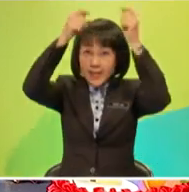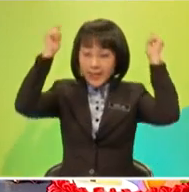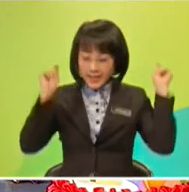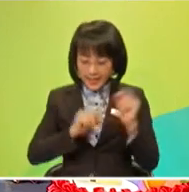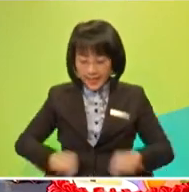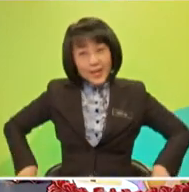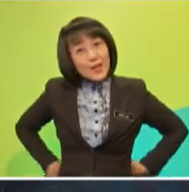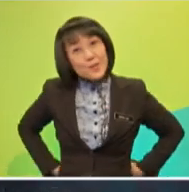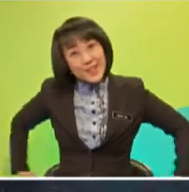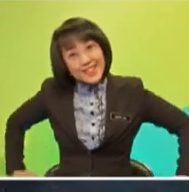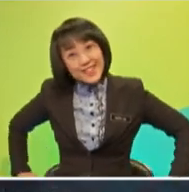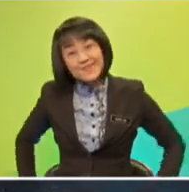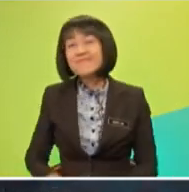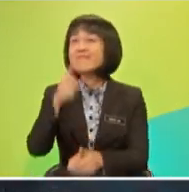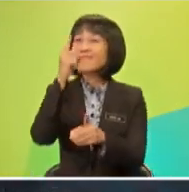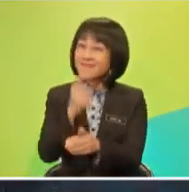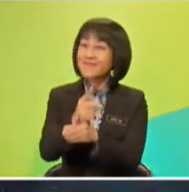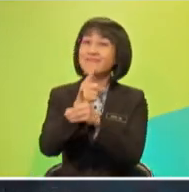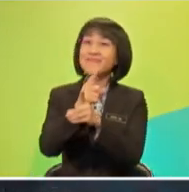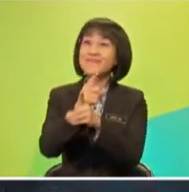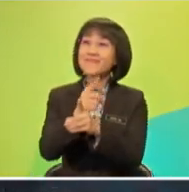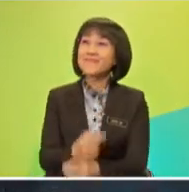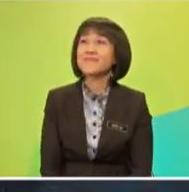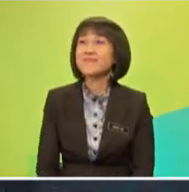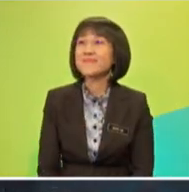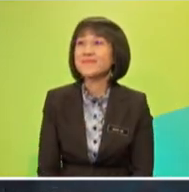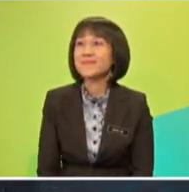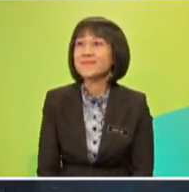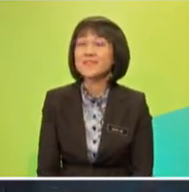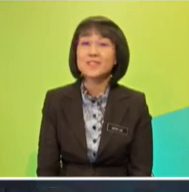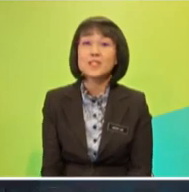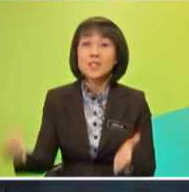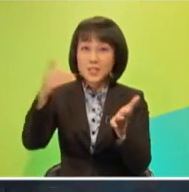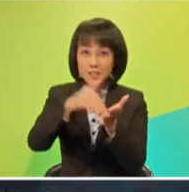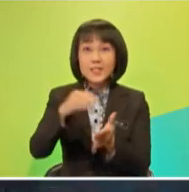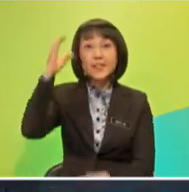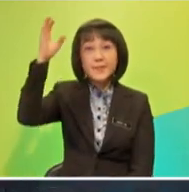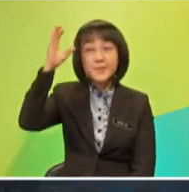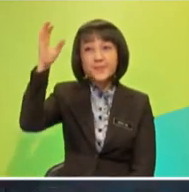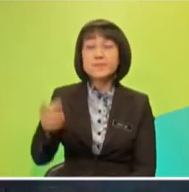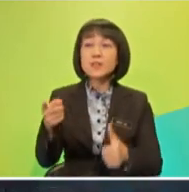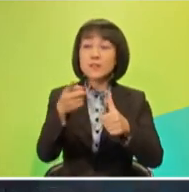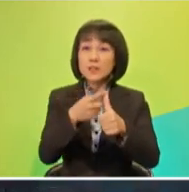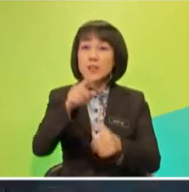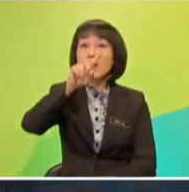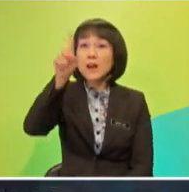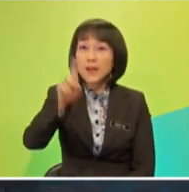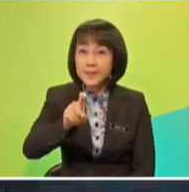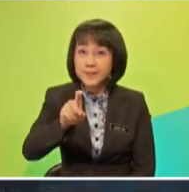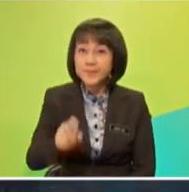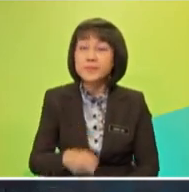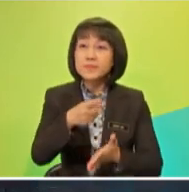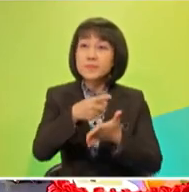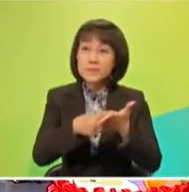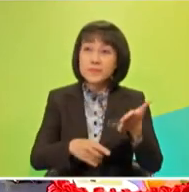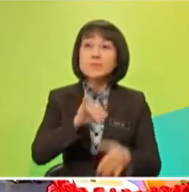Excellent. Is that correct, teacher? Yes, it is. Yes. Do I get Could you back? Repeat that, Chris? Okay. So first, I ask the question, what's